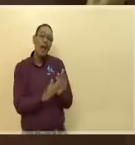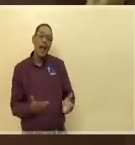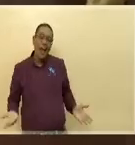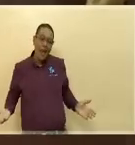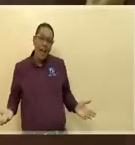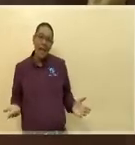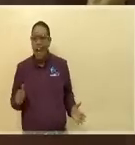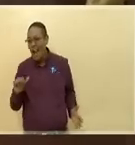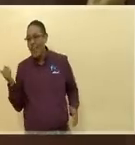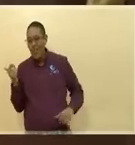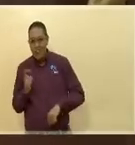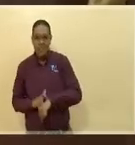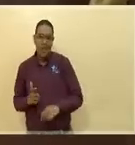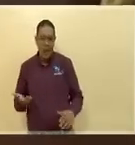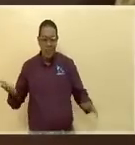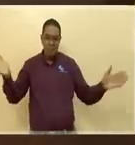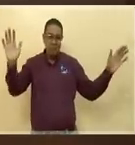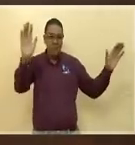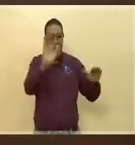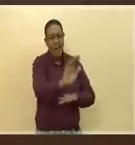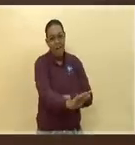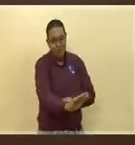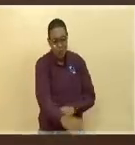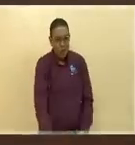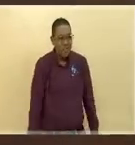on another occasion. Good afternoon.